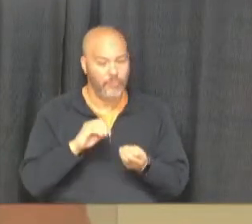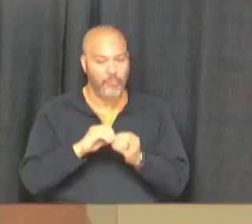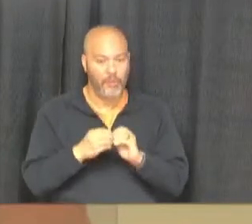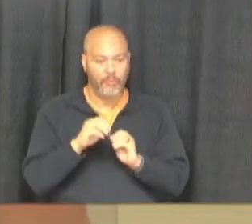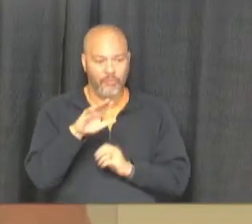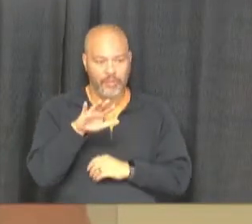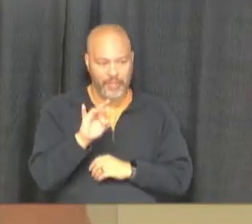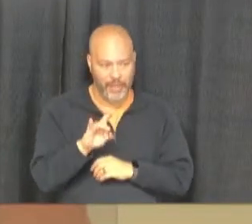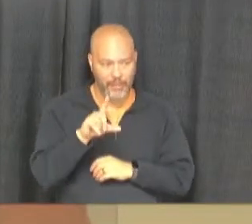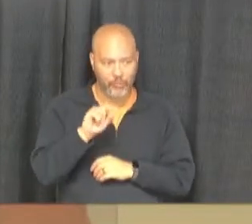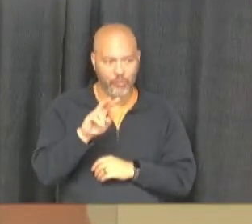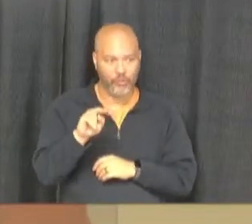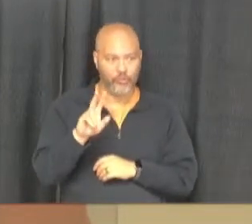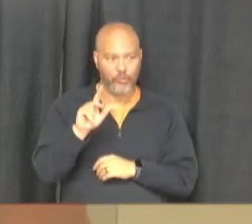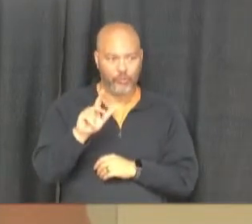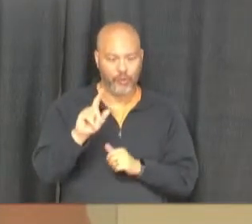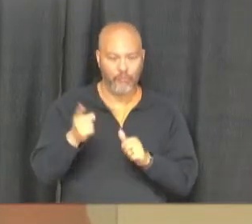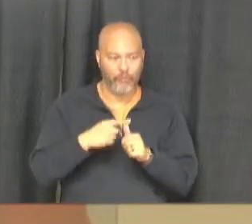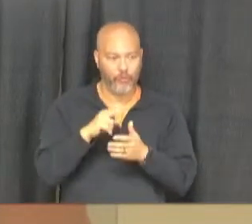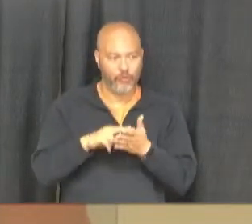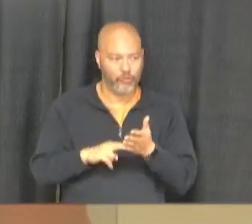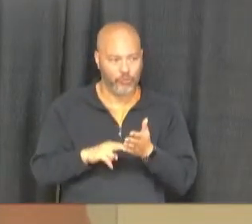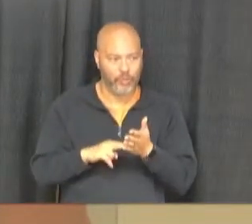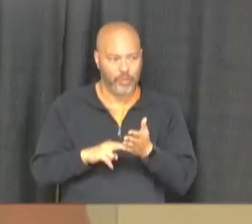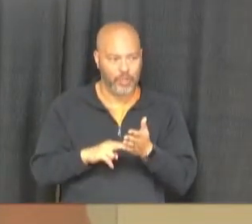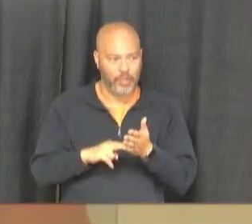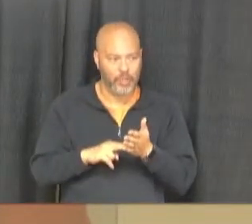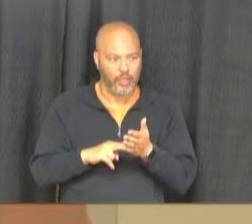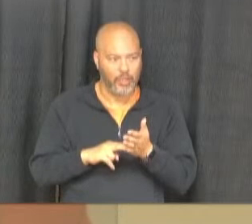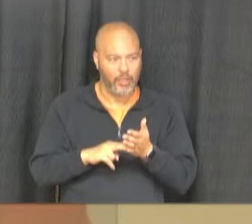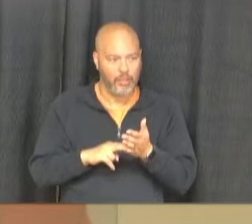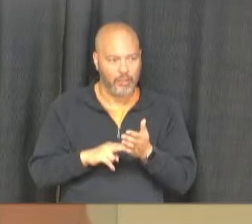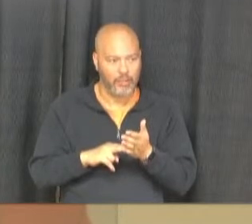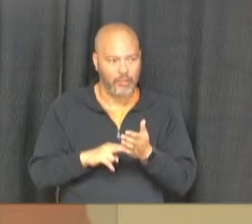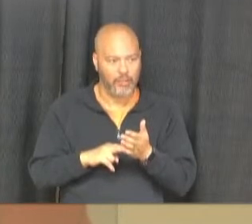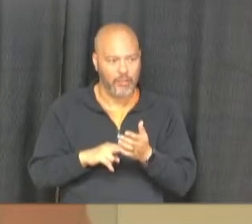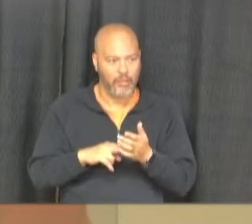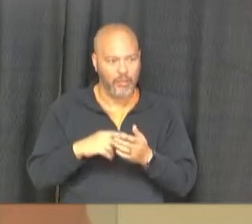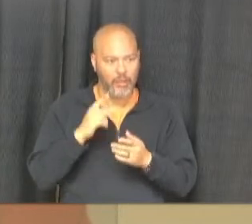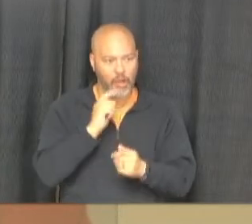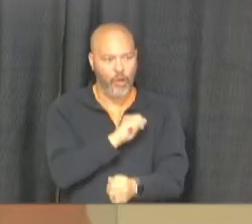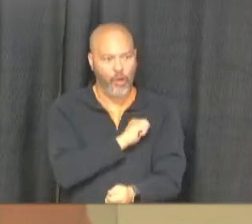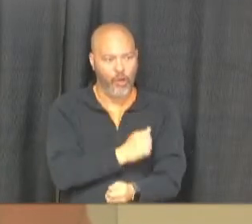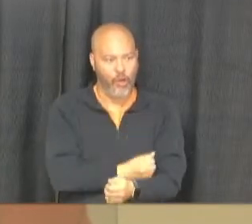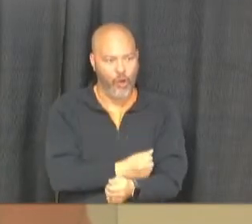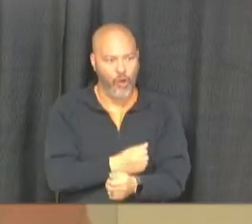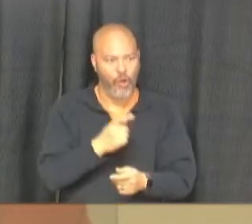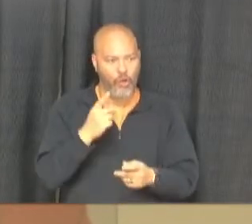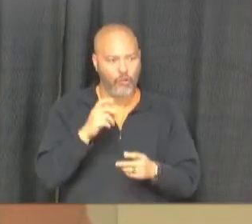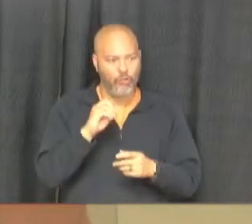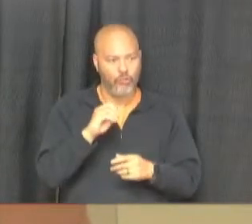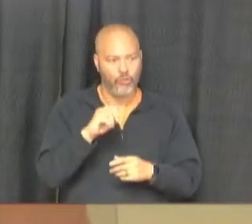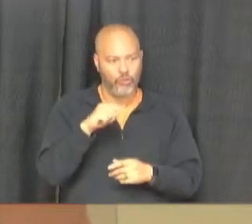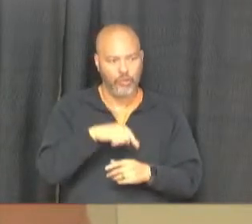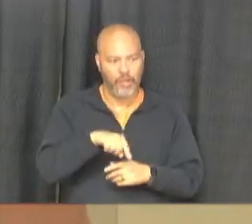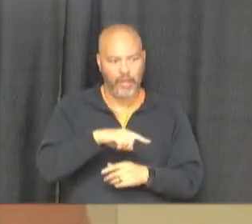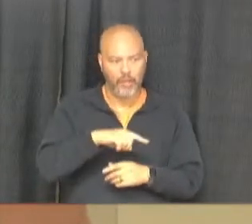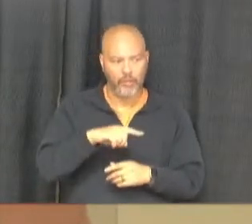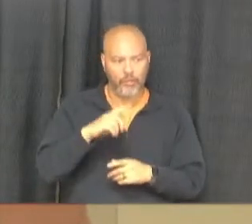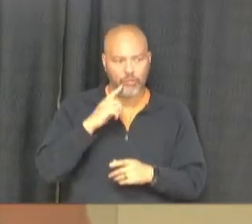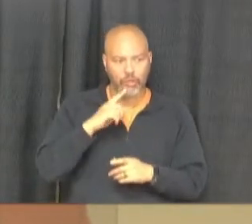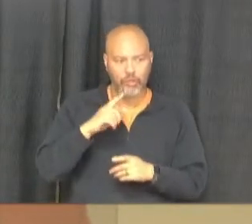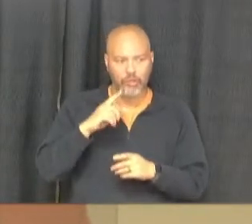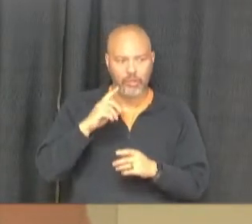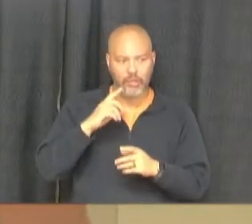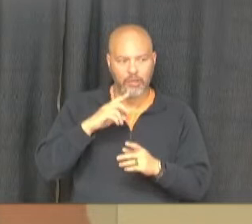Ordinance 58, 2022, 23, first reading. An ordinance authorizing the mayor through the city attorney or his designee to